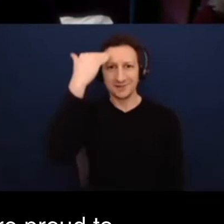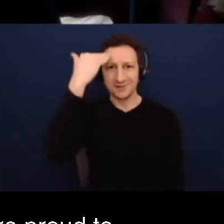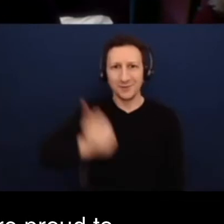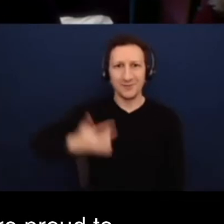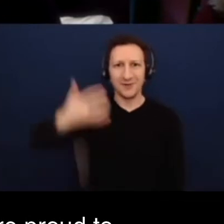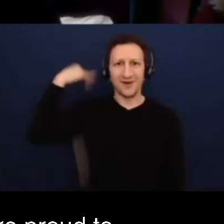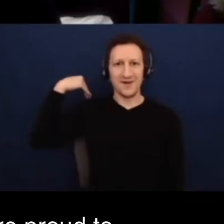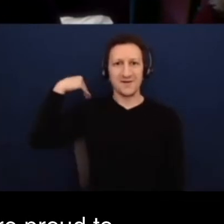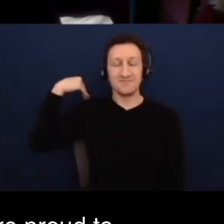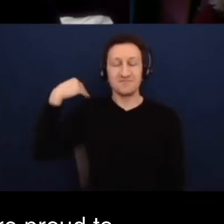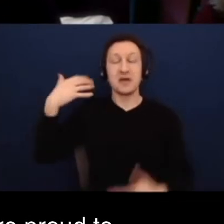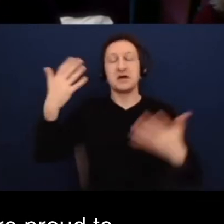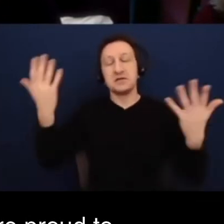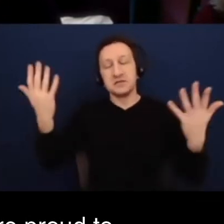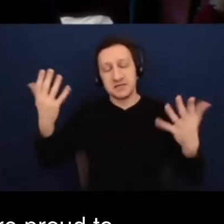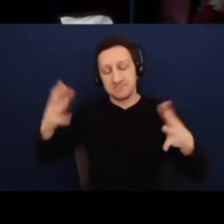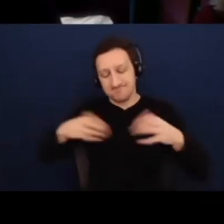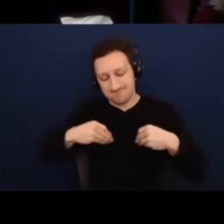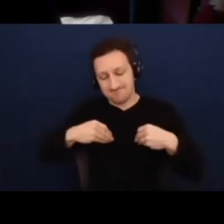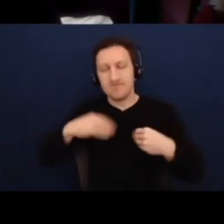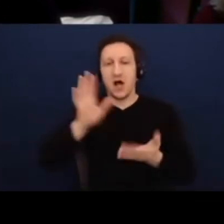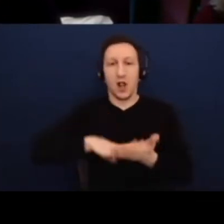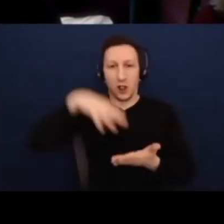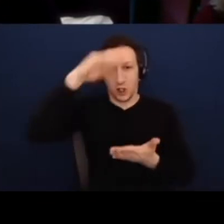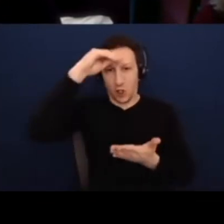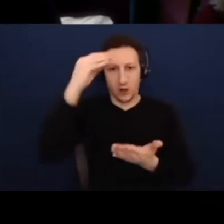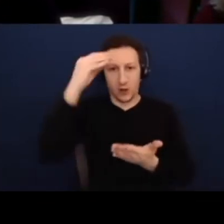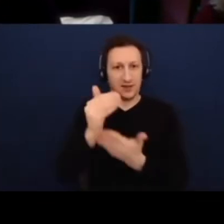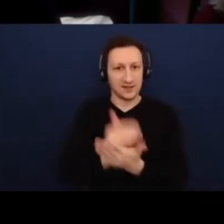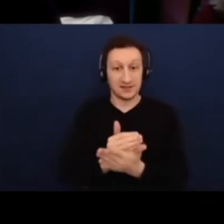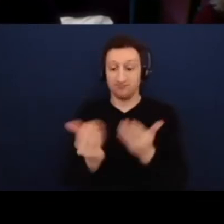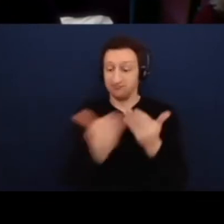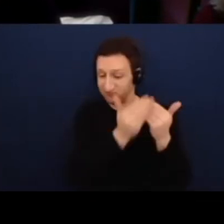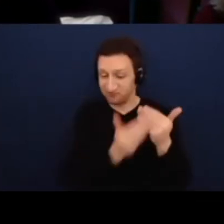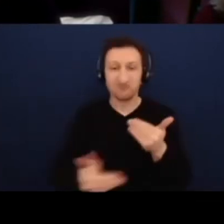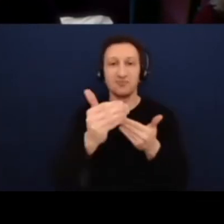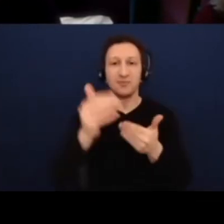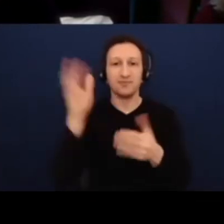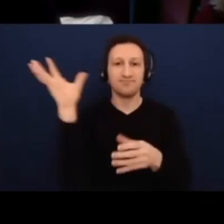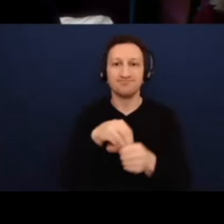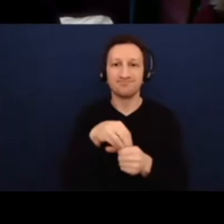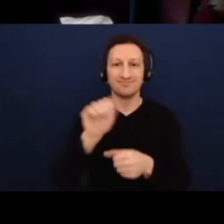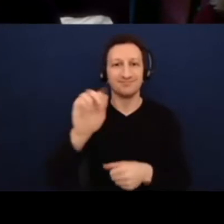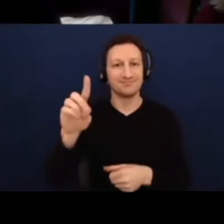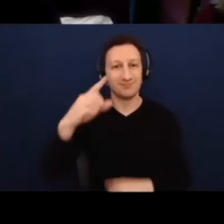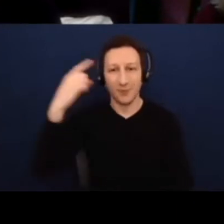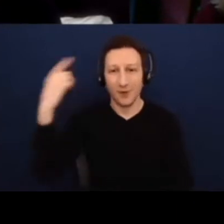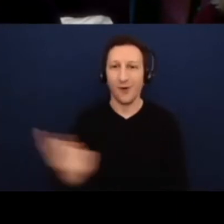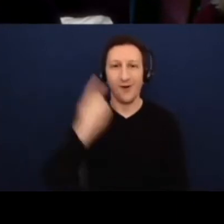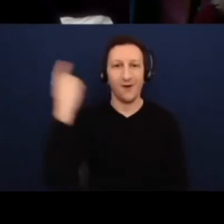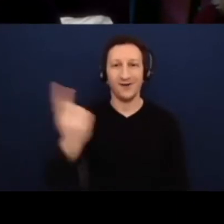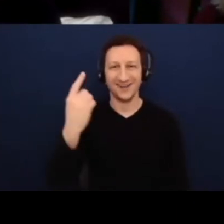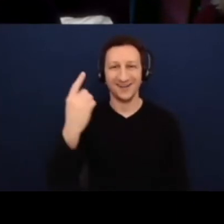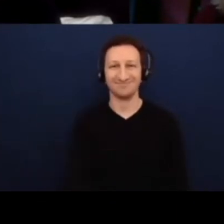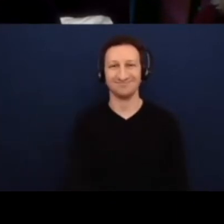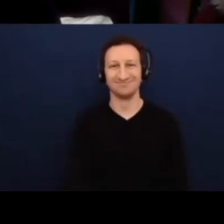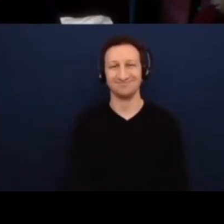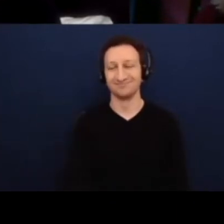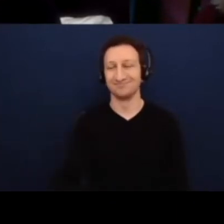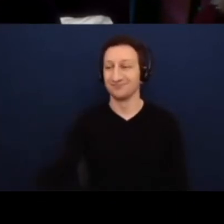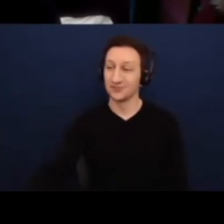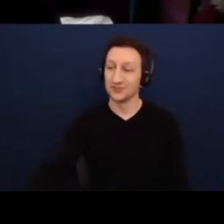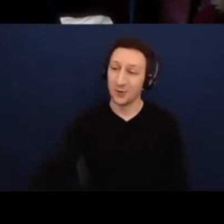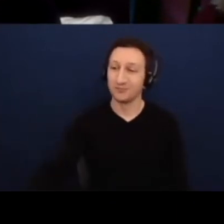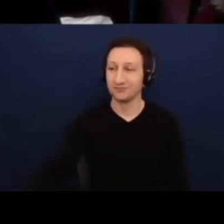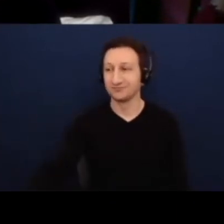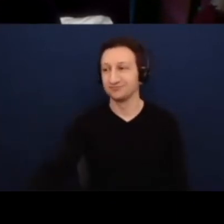we are proud to be at the forefront of it. And at this point, it's full steam ahead. and we haven't looked back. And so meeting everybody